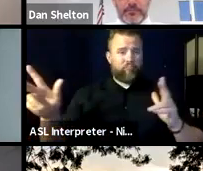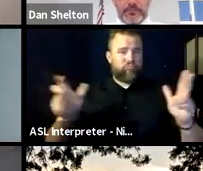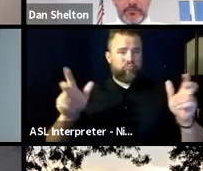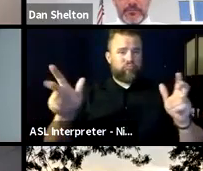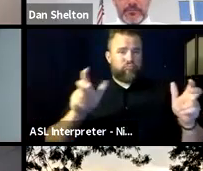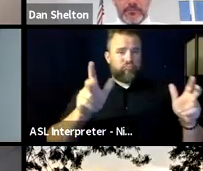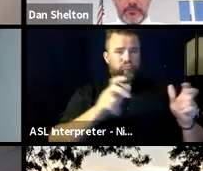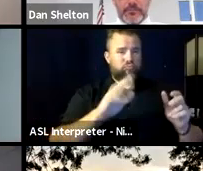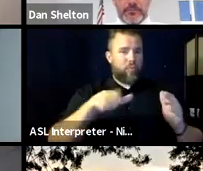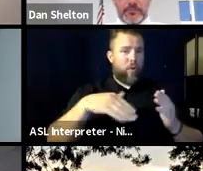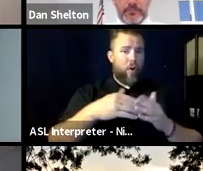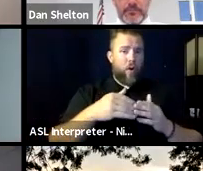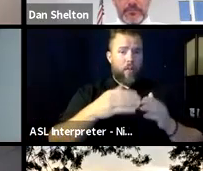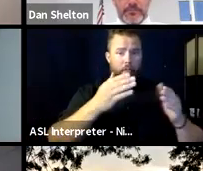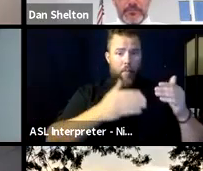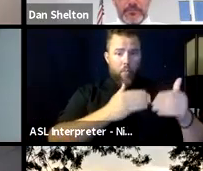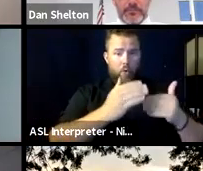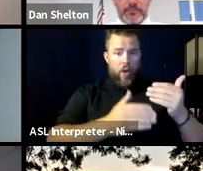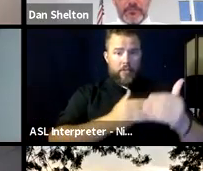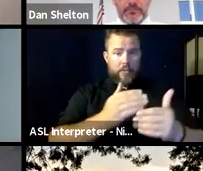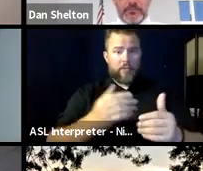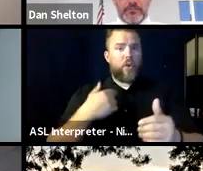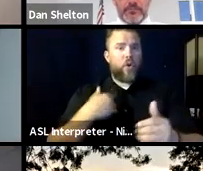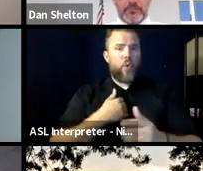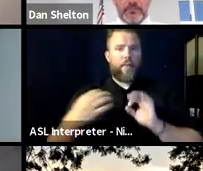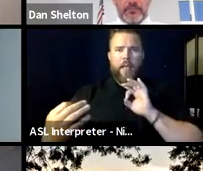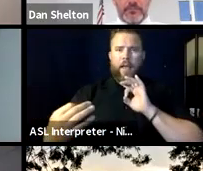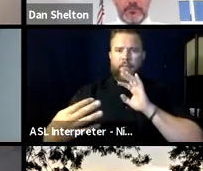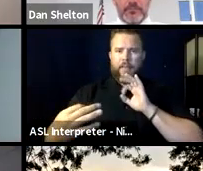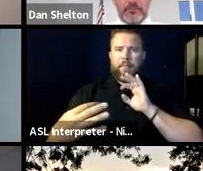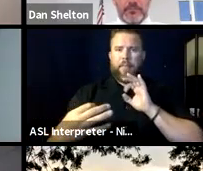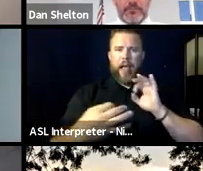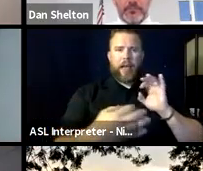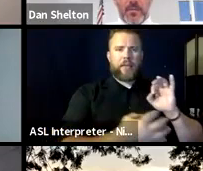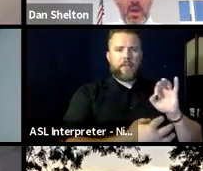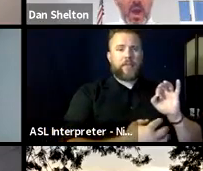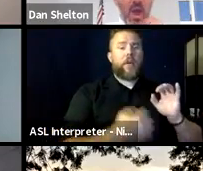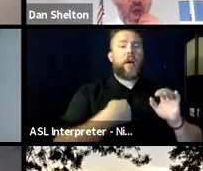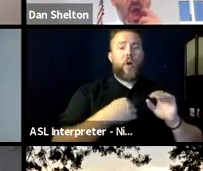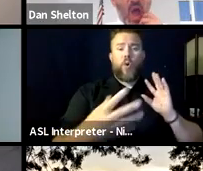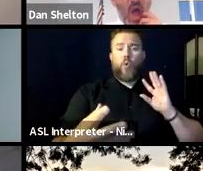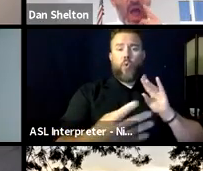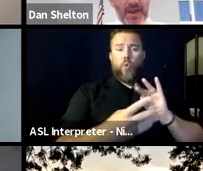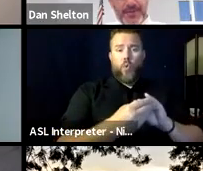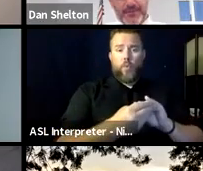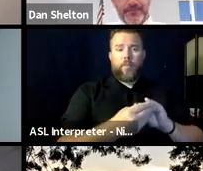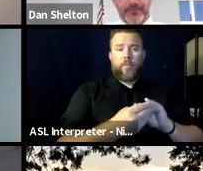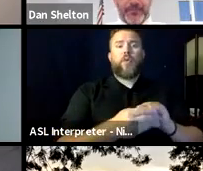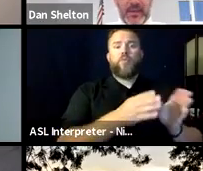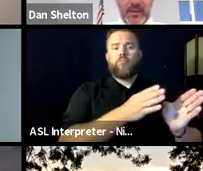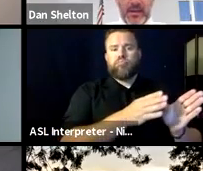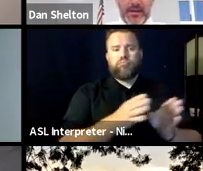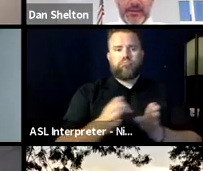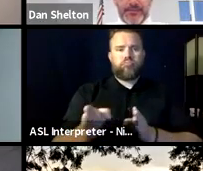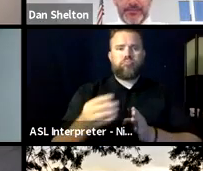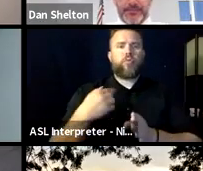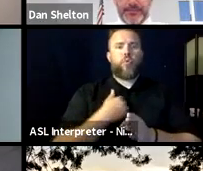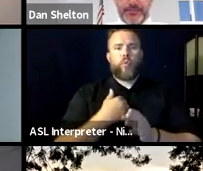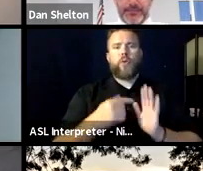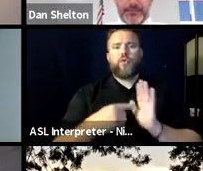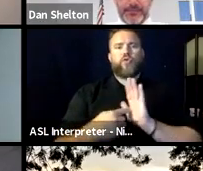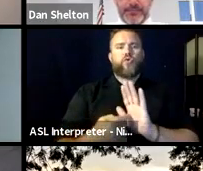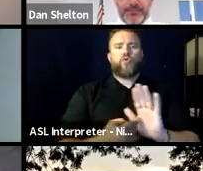process we identify, which was a little feedback form, we'll put those all together and we reconvene to the committee to share